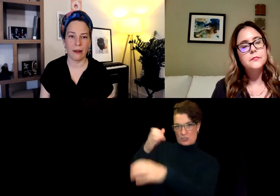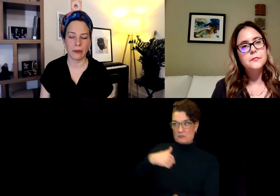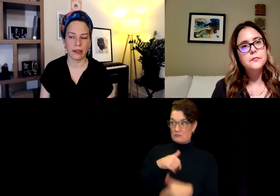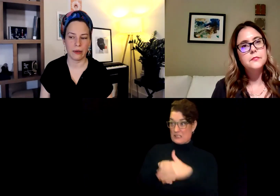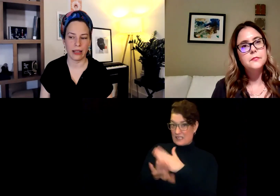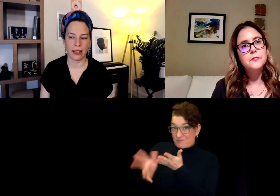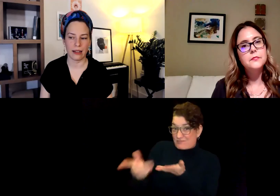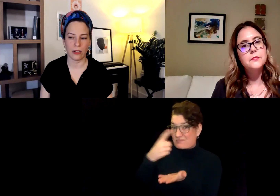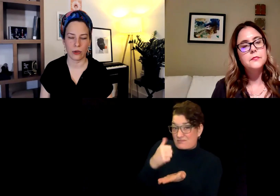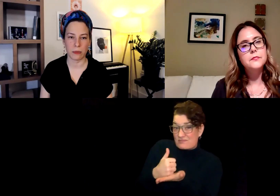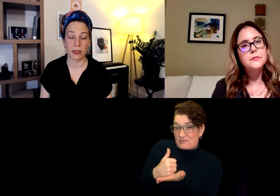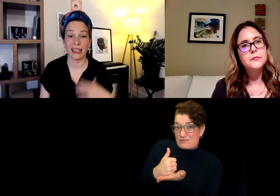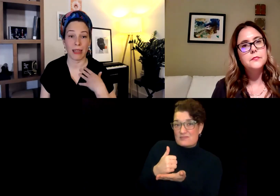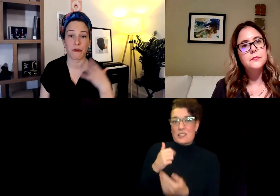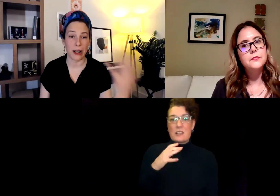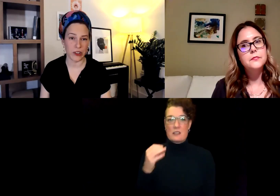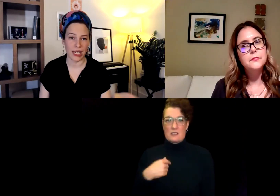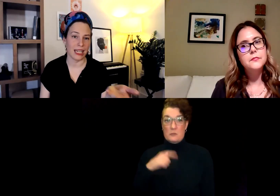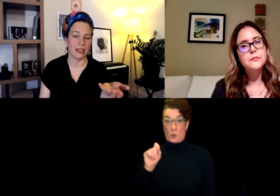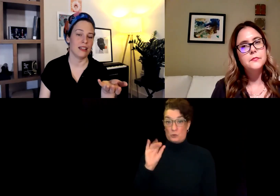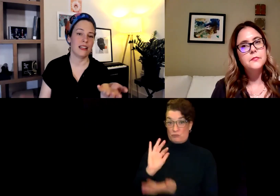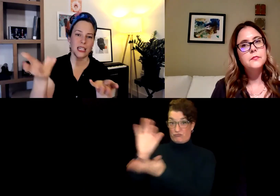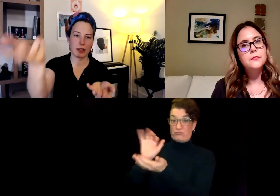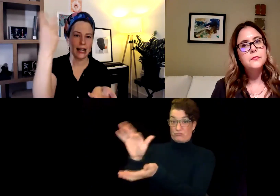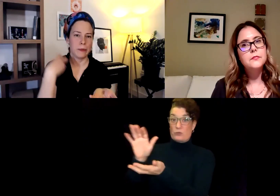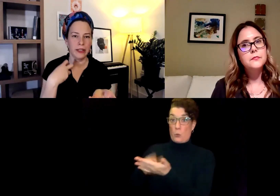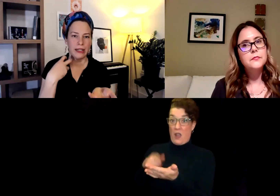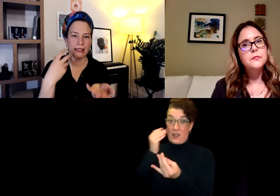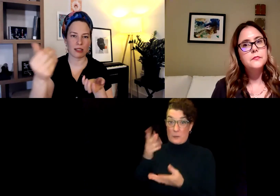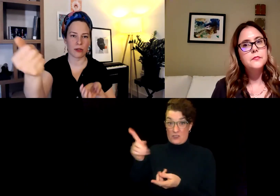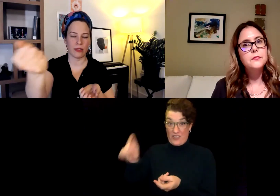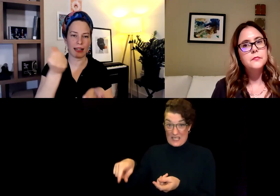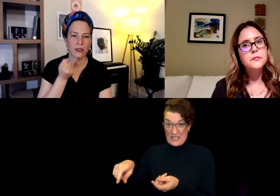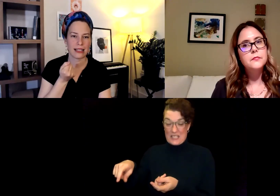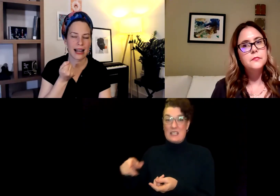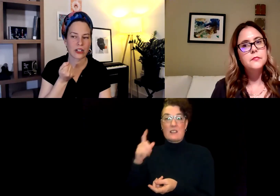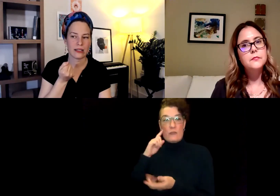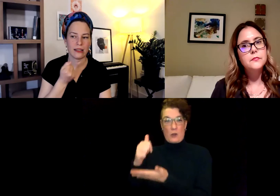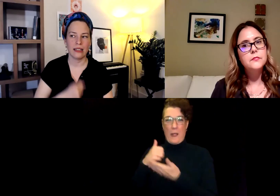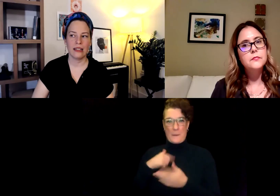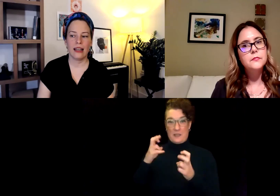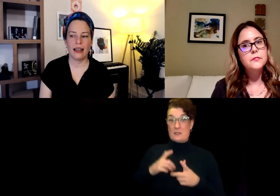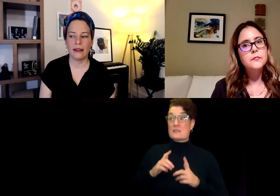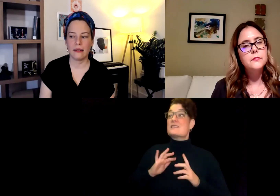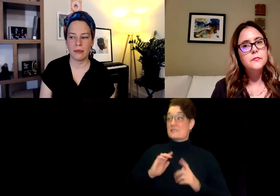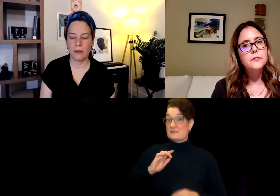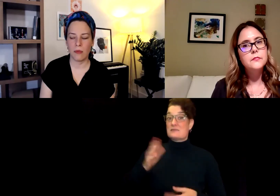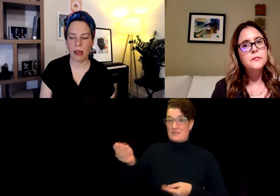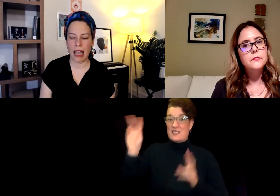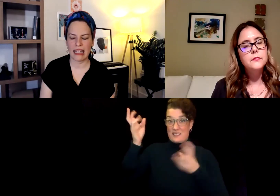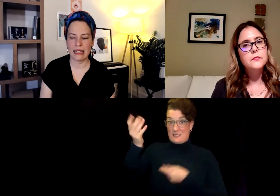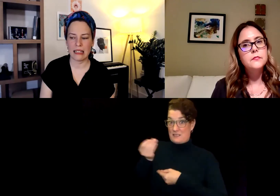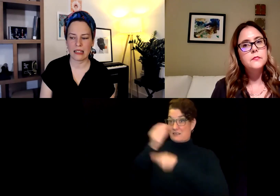can help you. And then you're supposed to give them the information they need to be able to help you. And it's this sort of like transaction. And